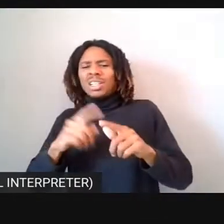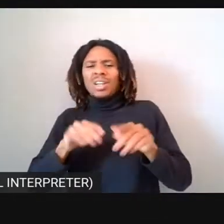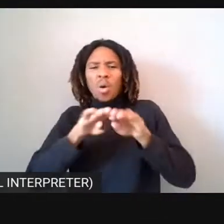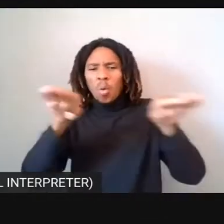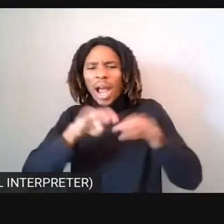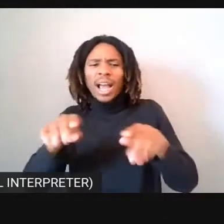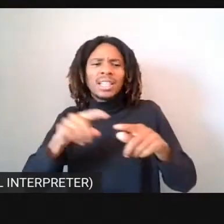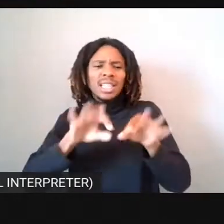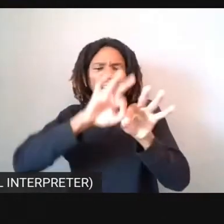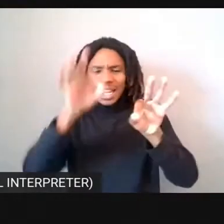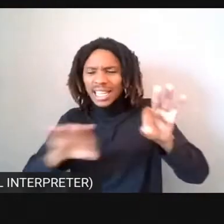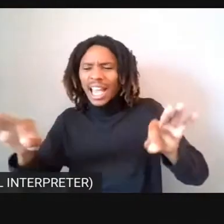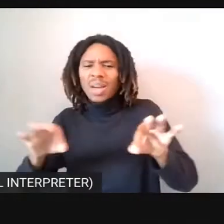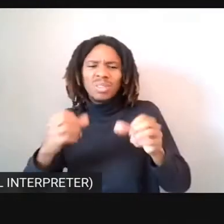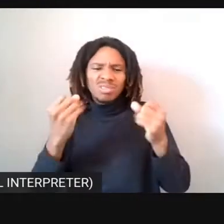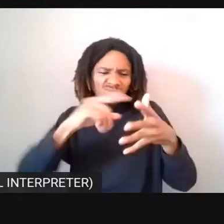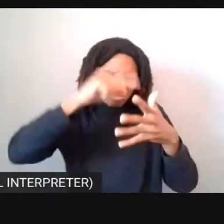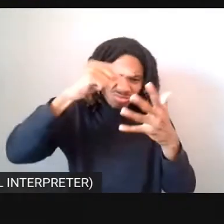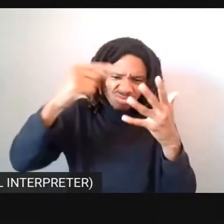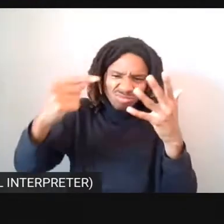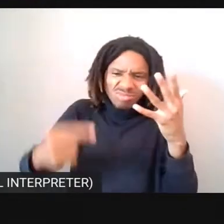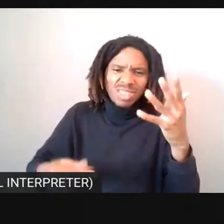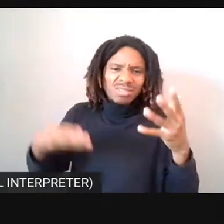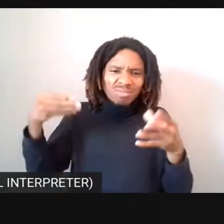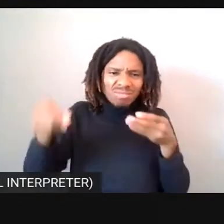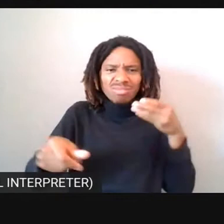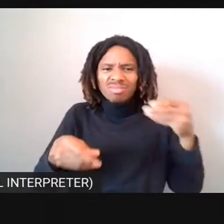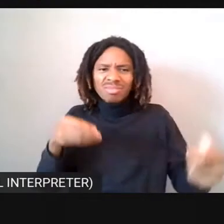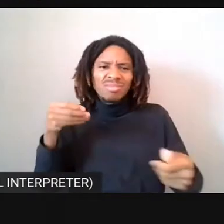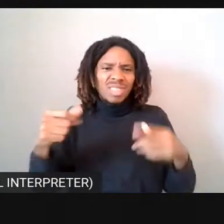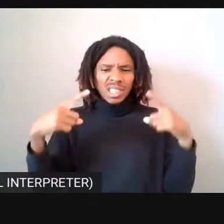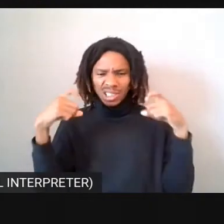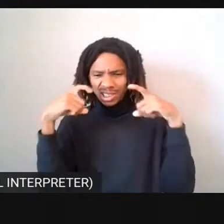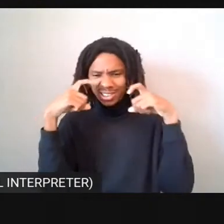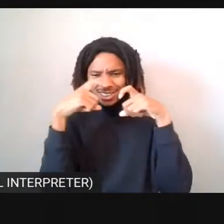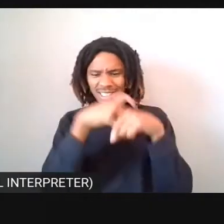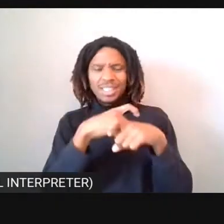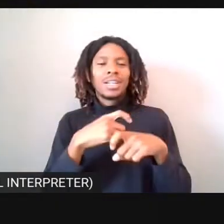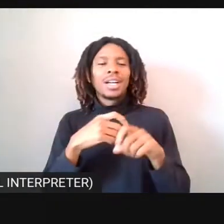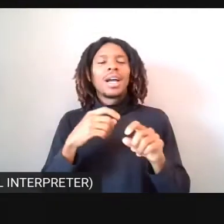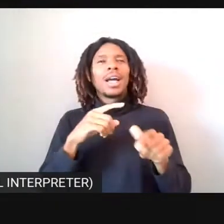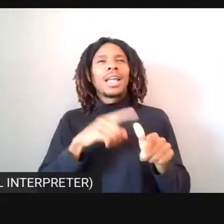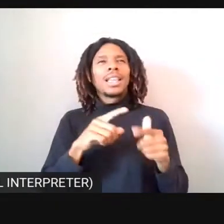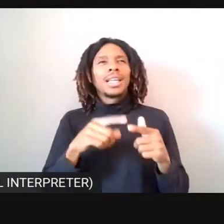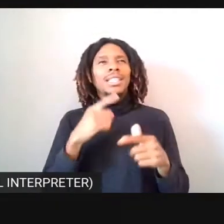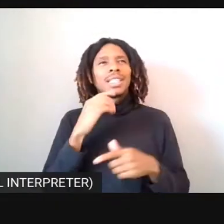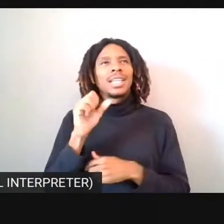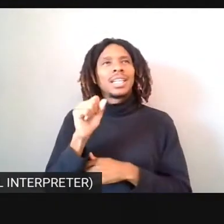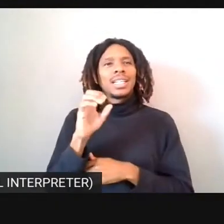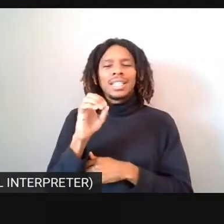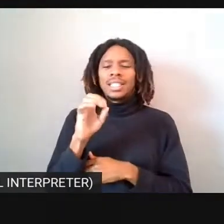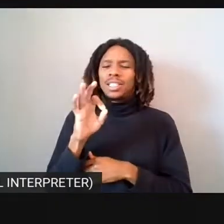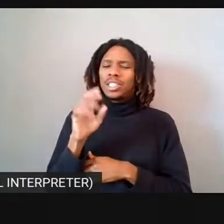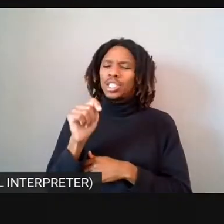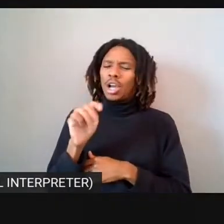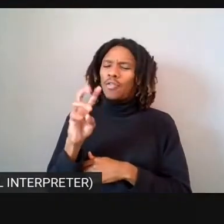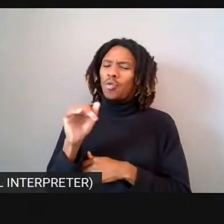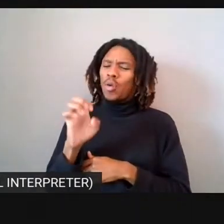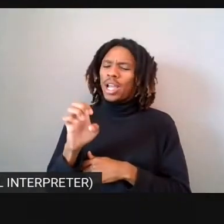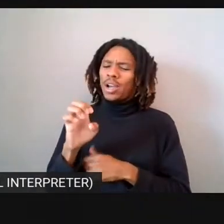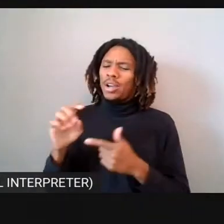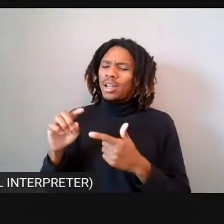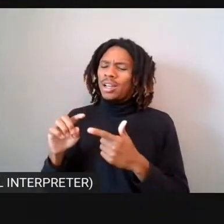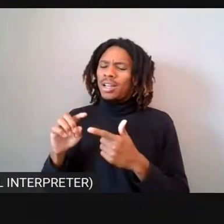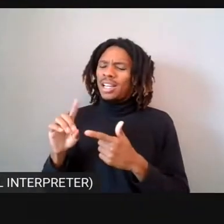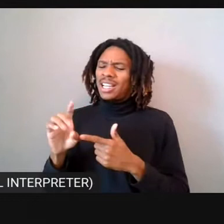and all kinds of expense and complexity. But then we say software defined, and it's